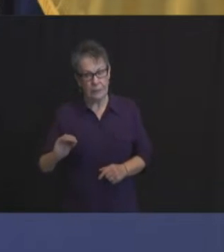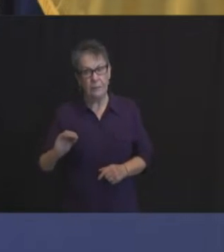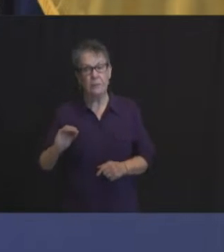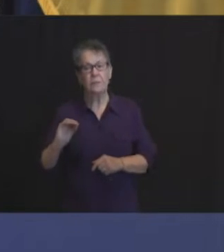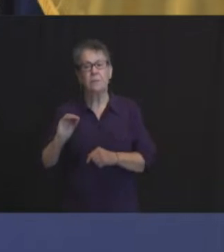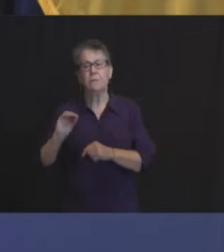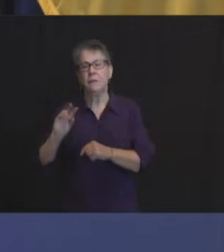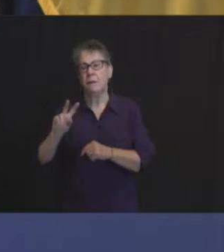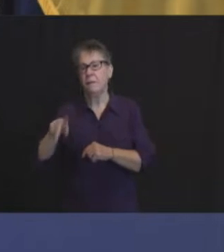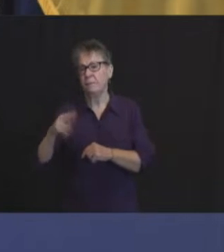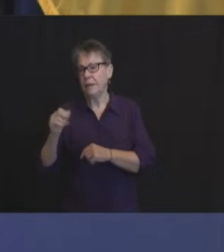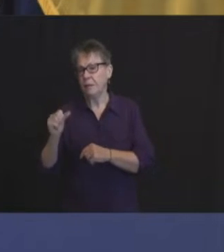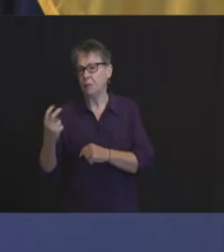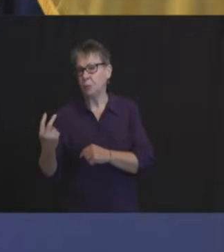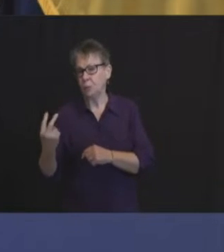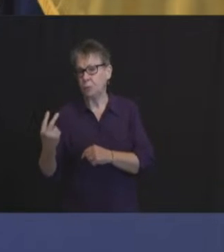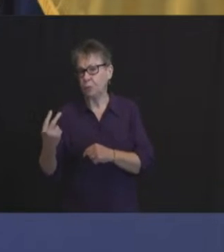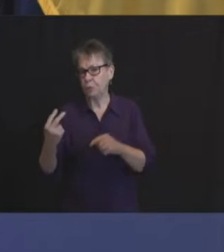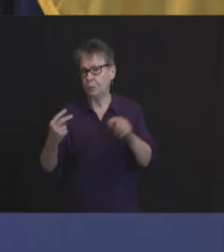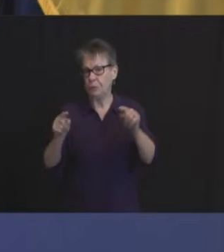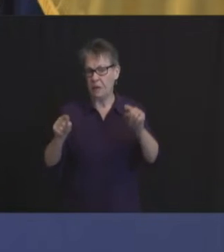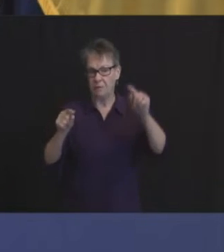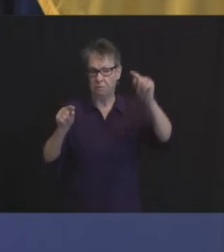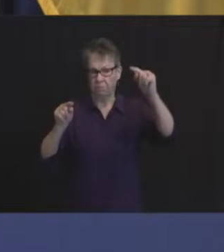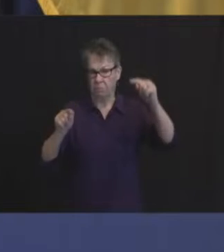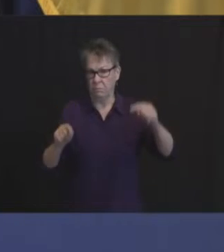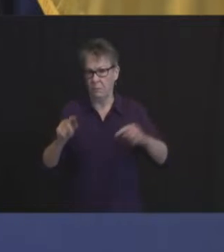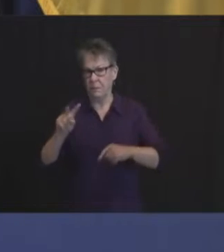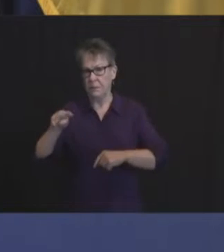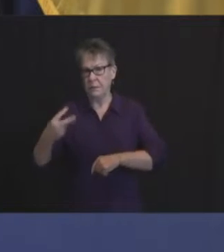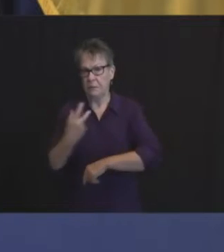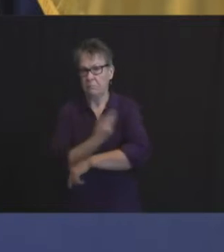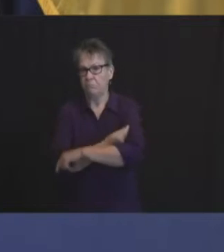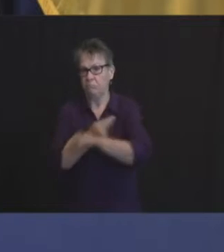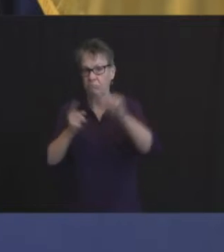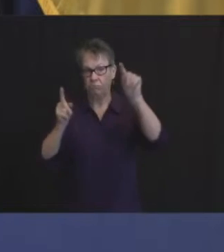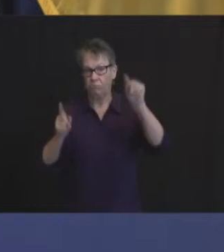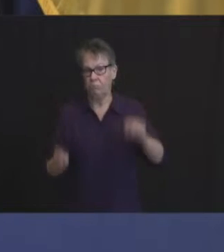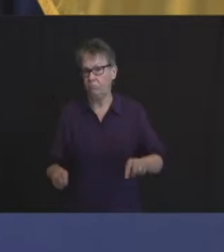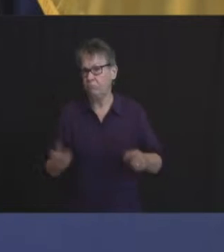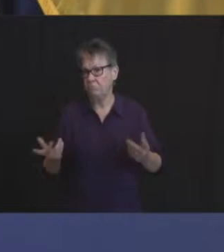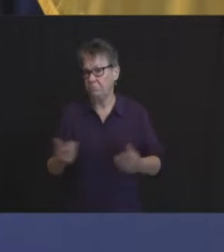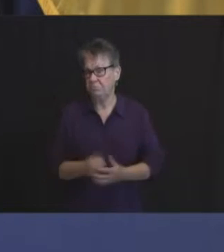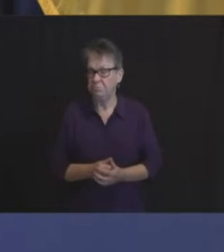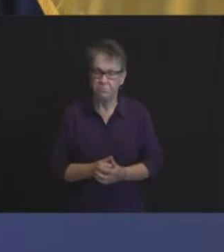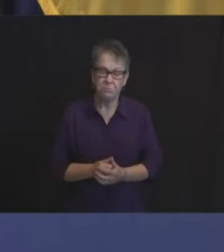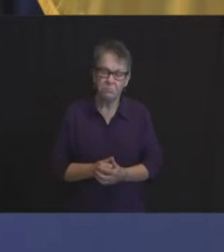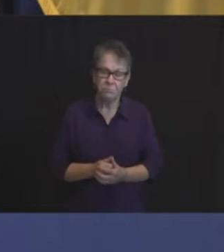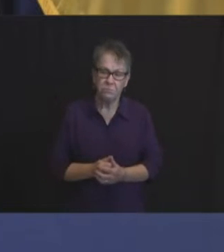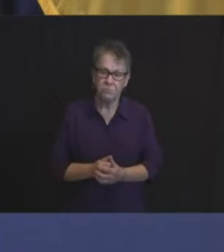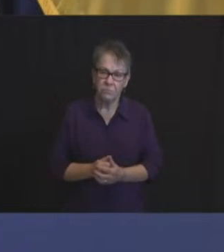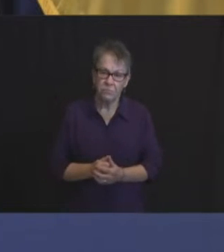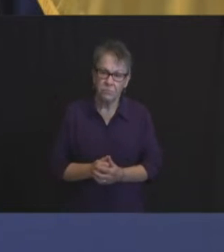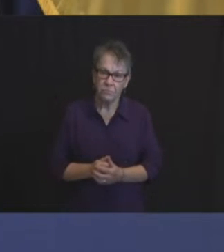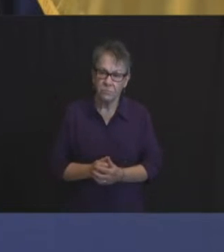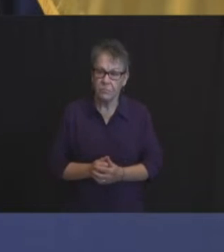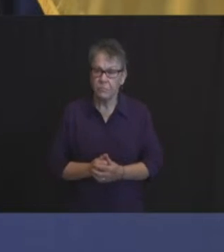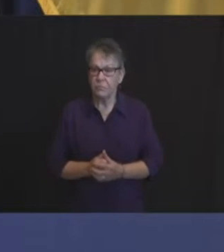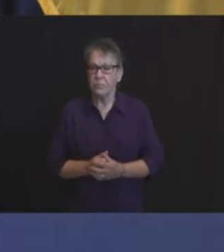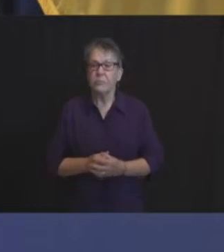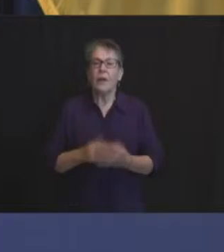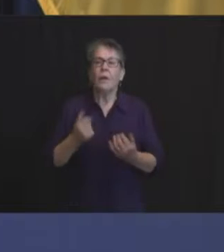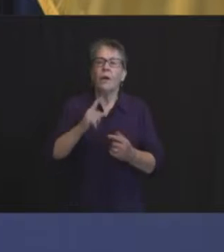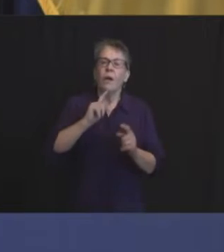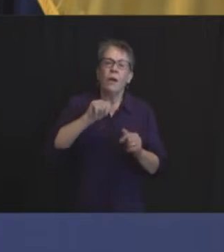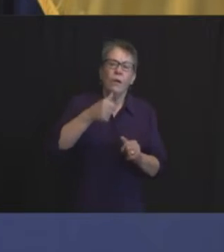rounding. Thank you for that. Matt, good afternoon. Good